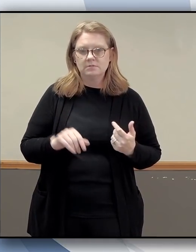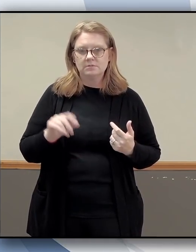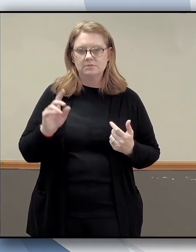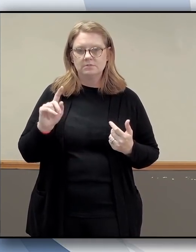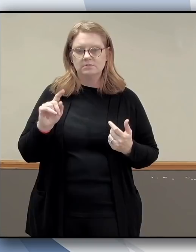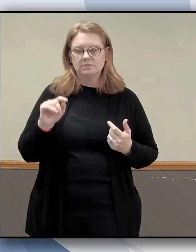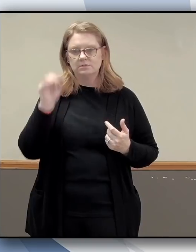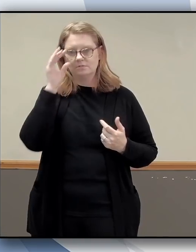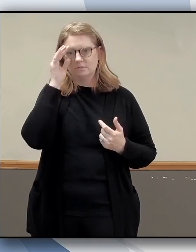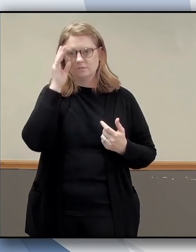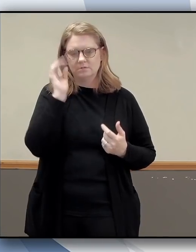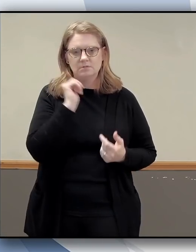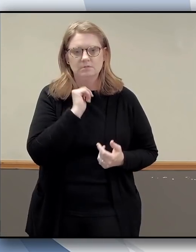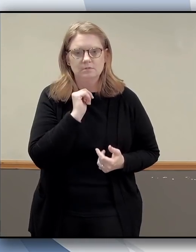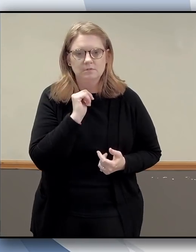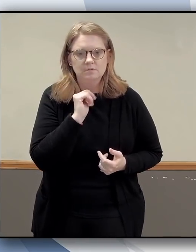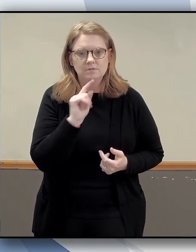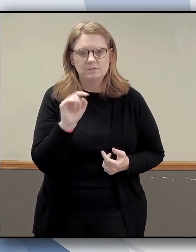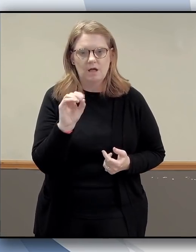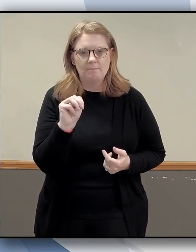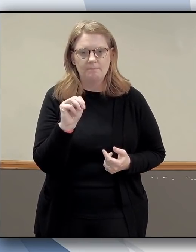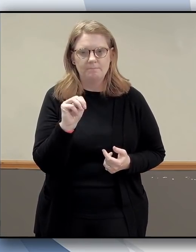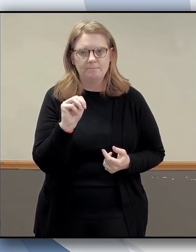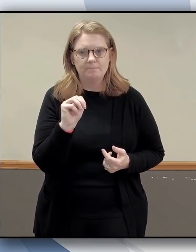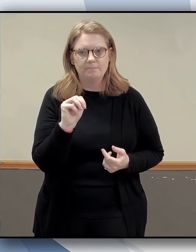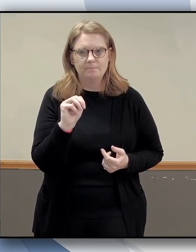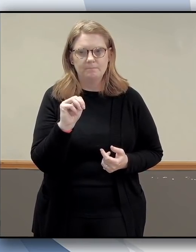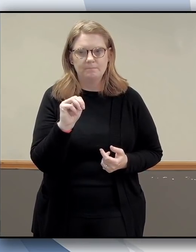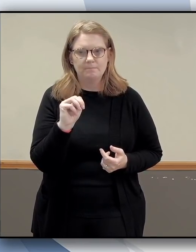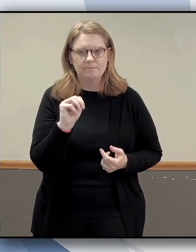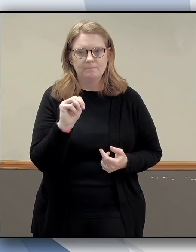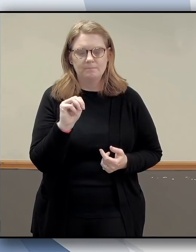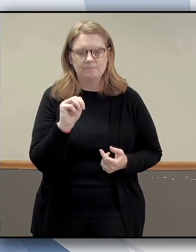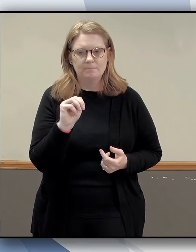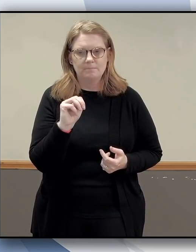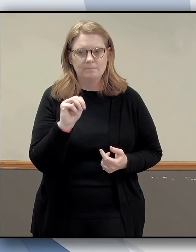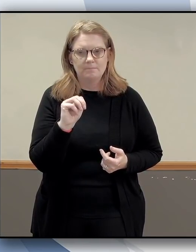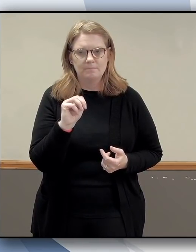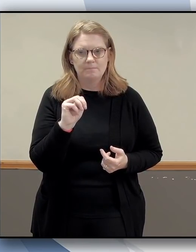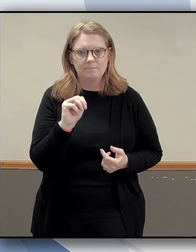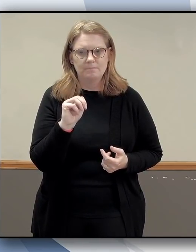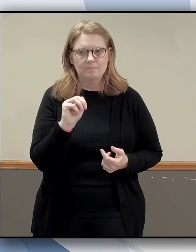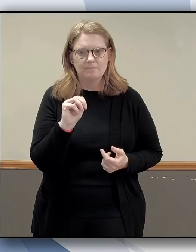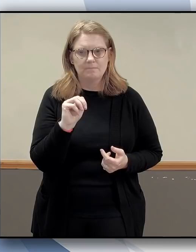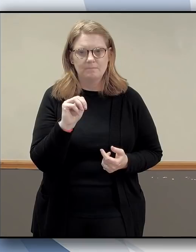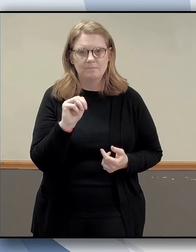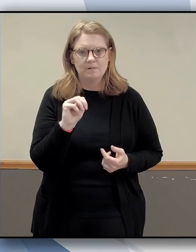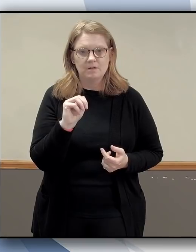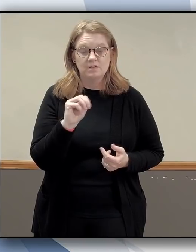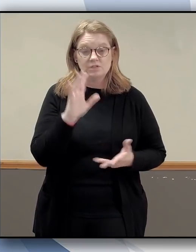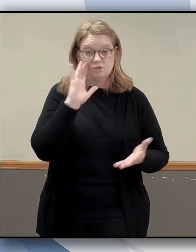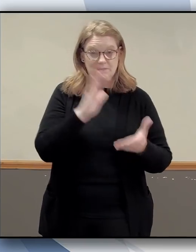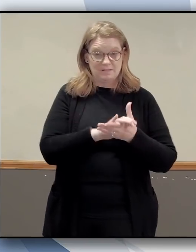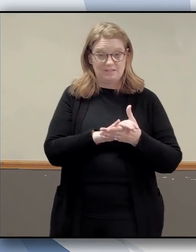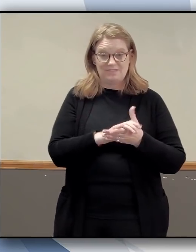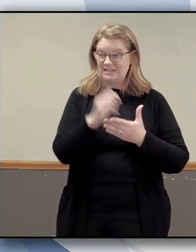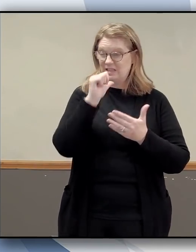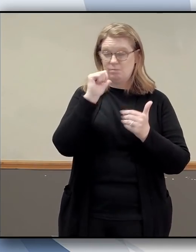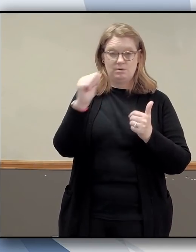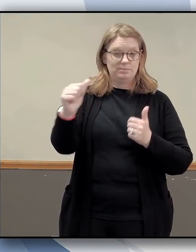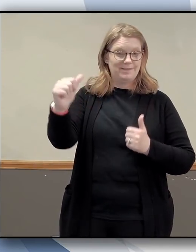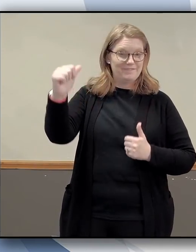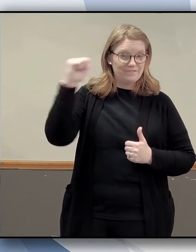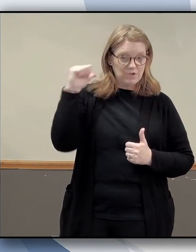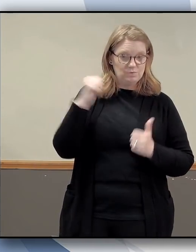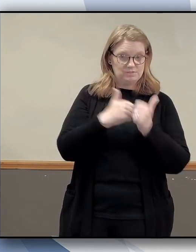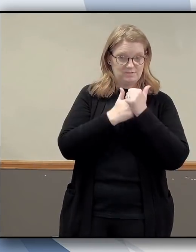So the question is the idea that they will not follow your order factoring into your decision